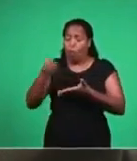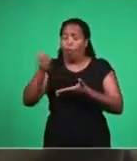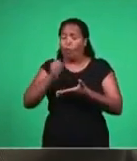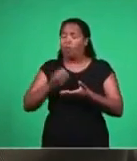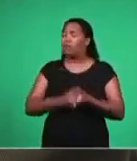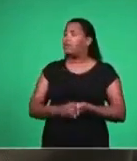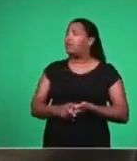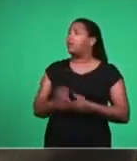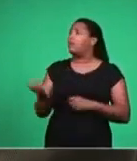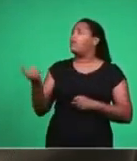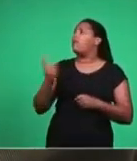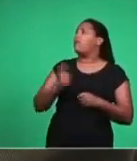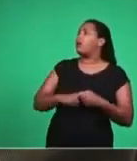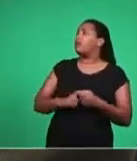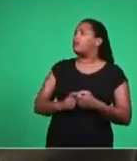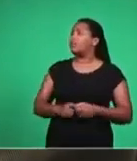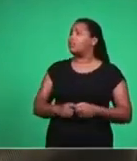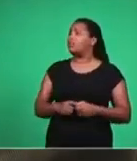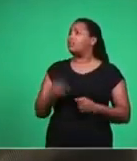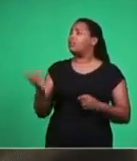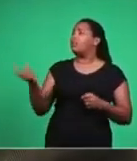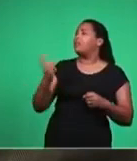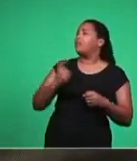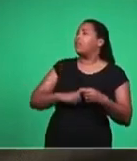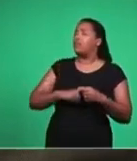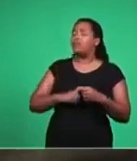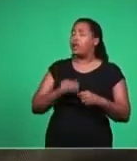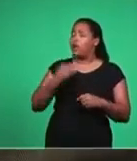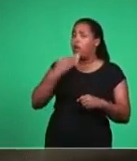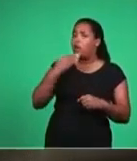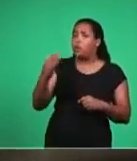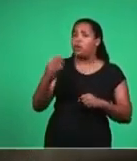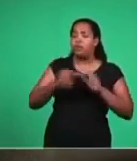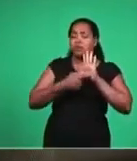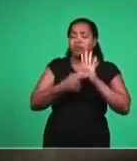So return will be,